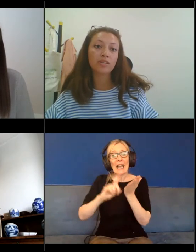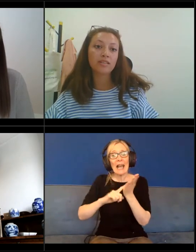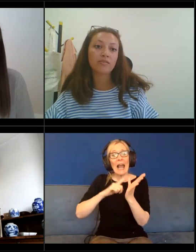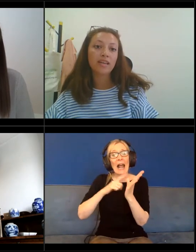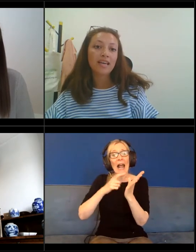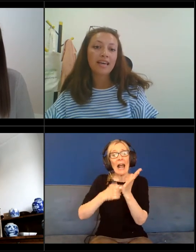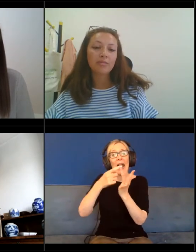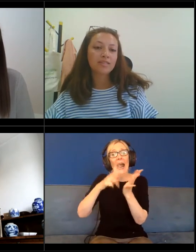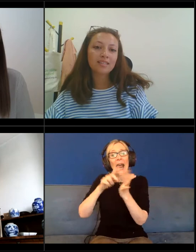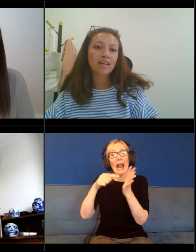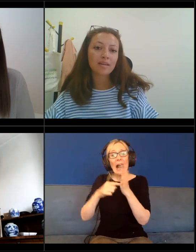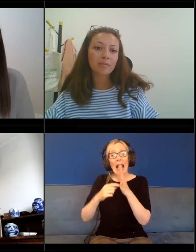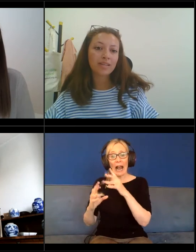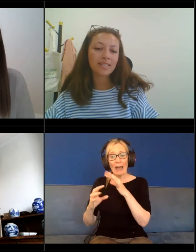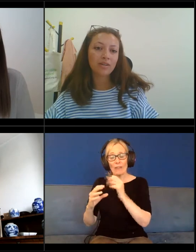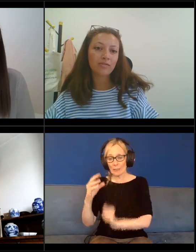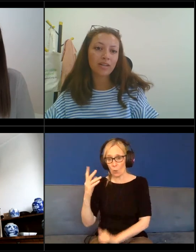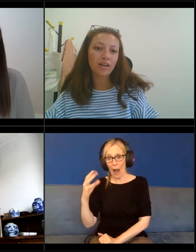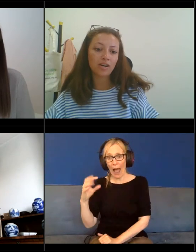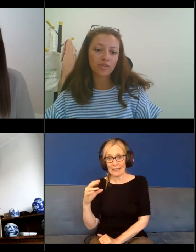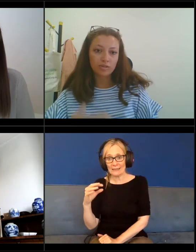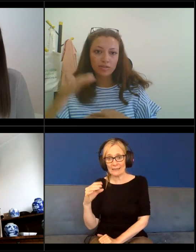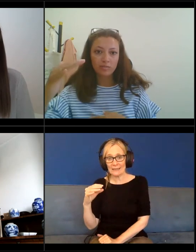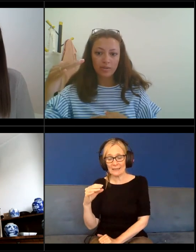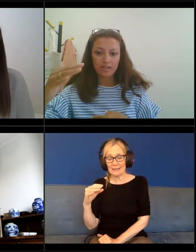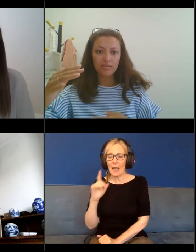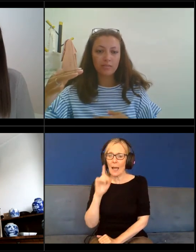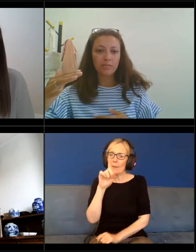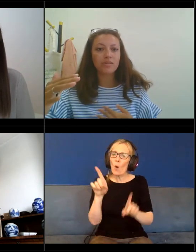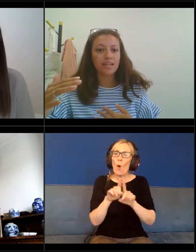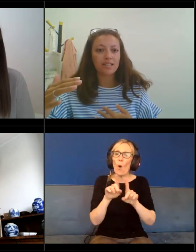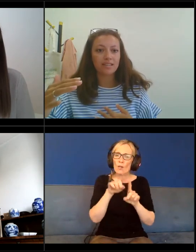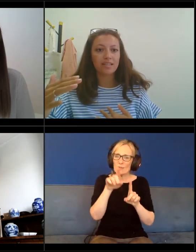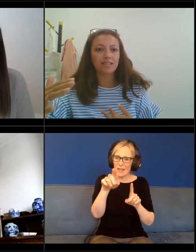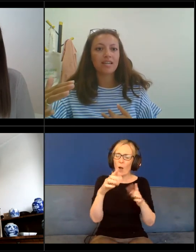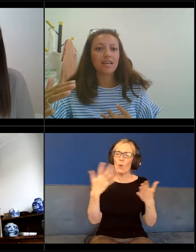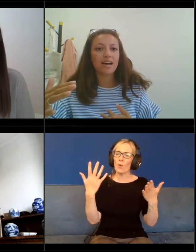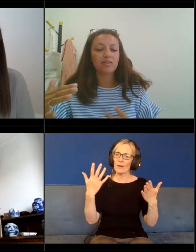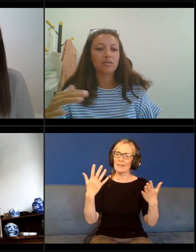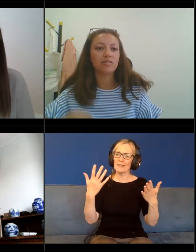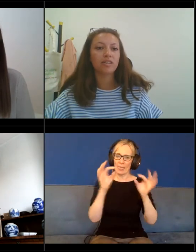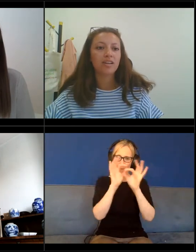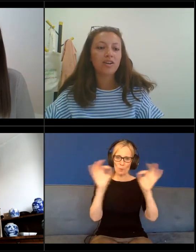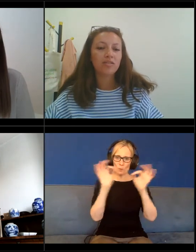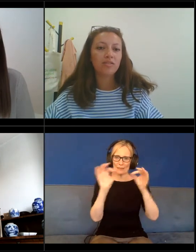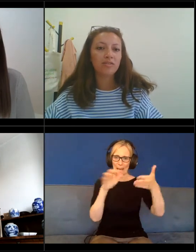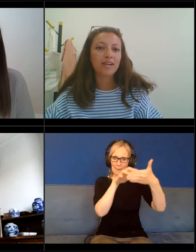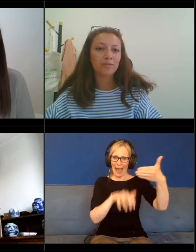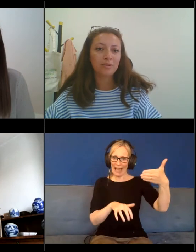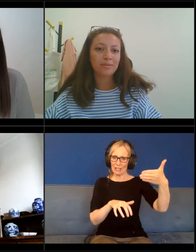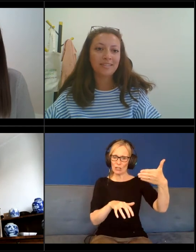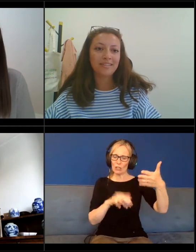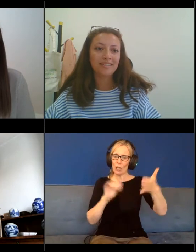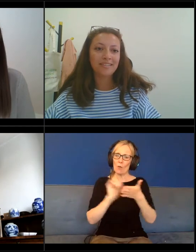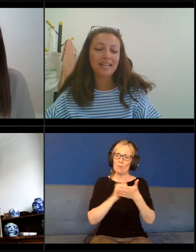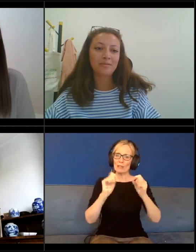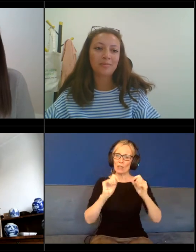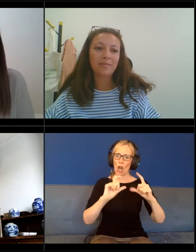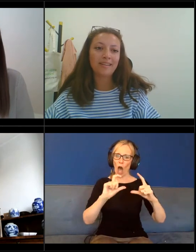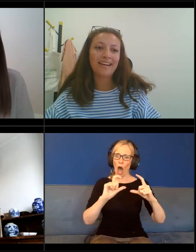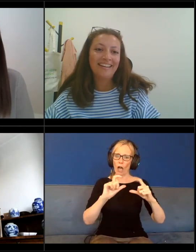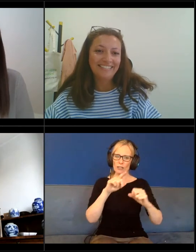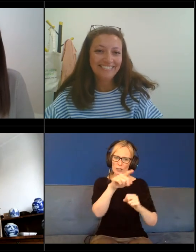it more inclusive, it was things like printing off large print music and things like that. So Rachel, do you want to